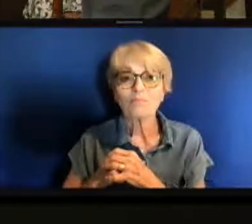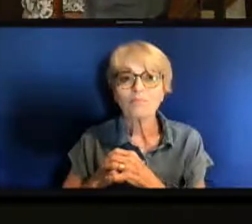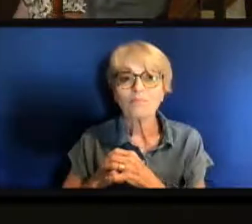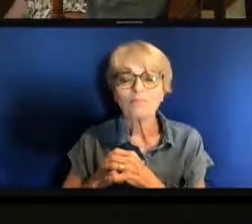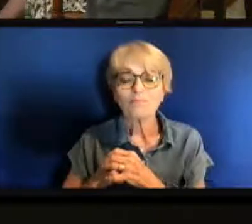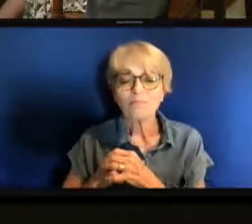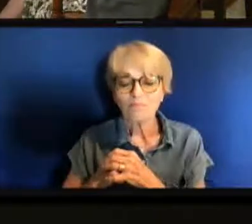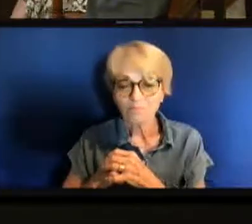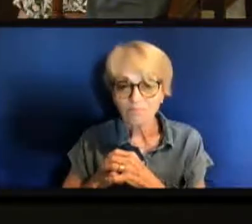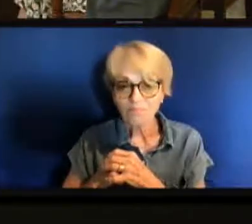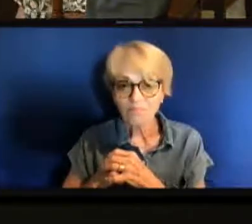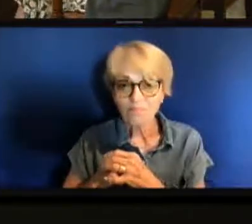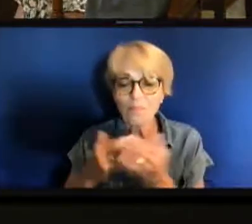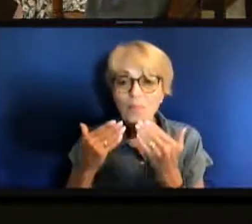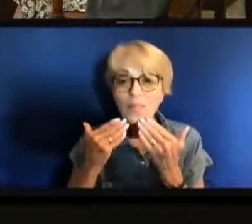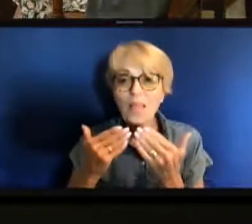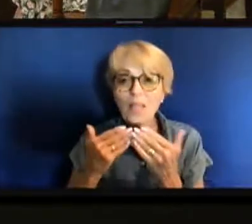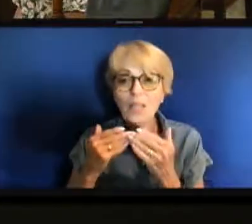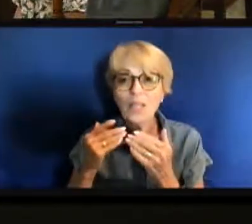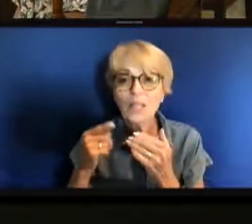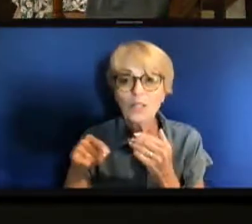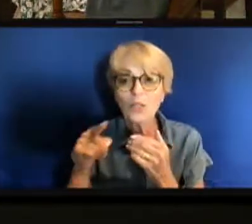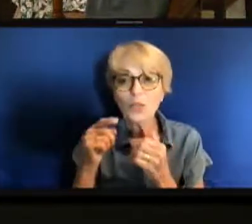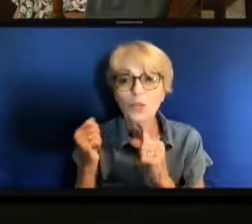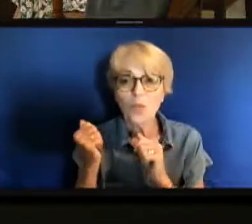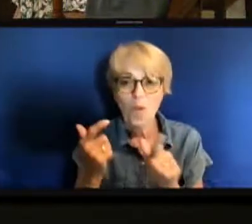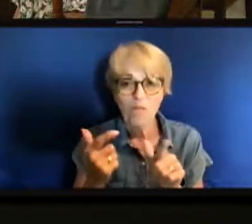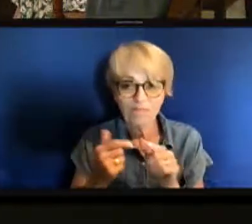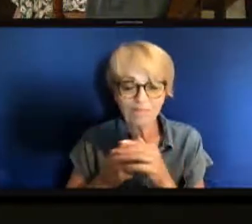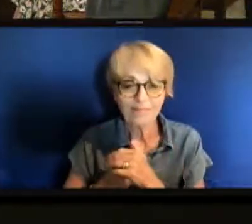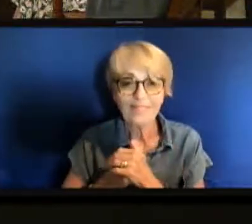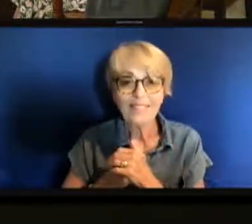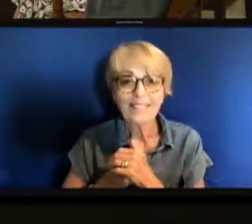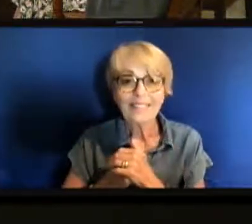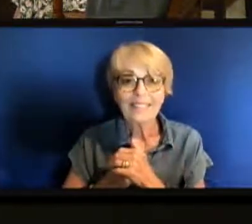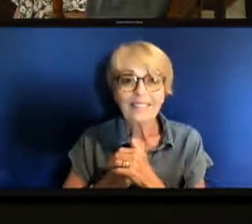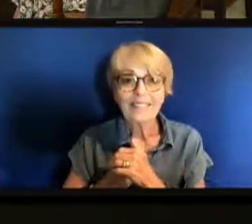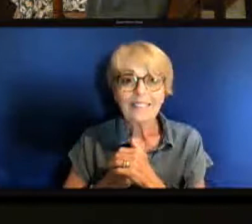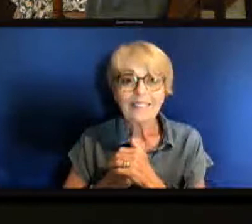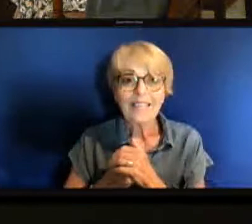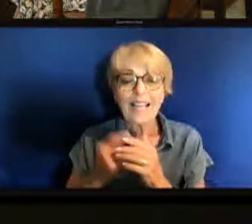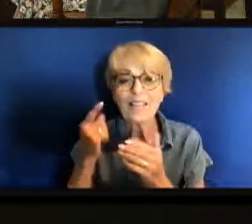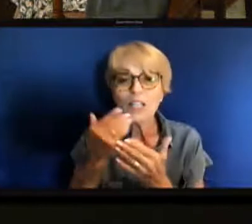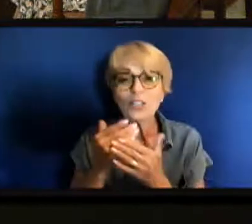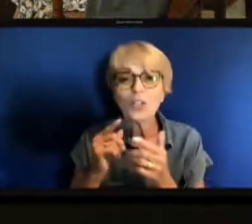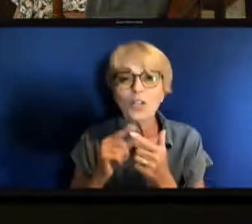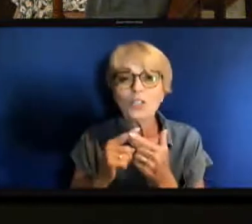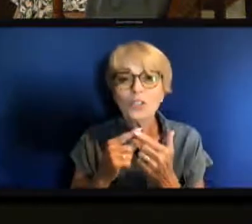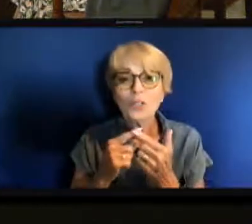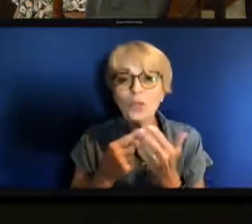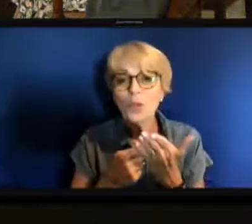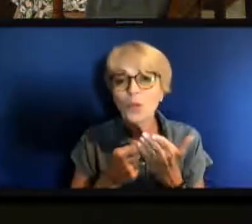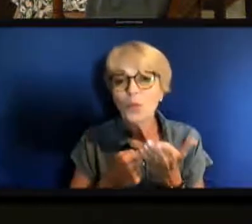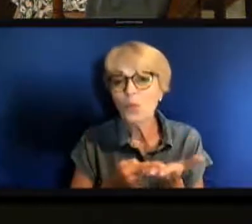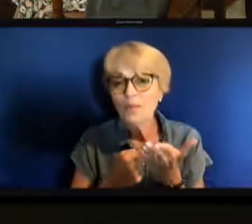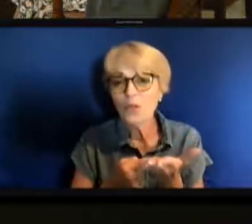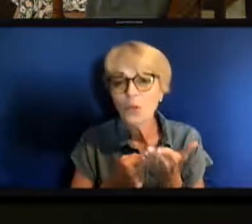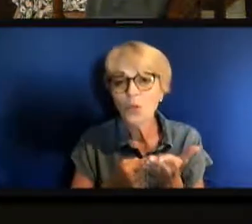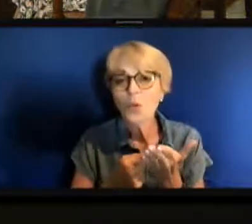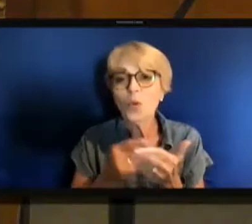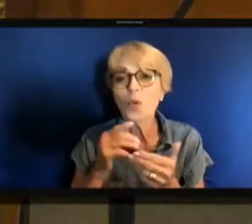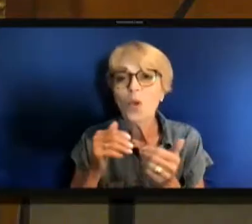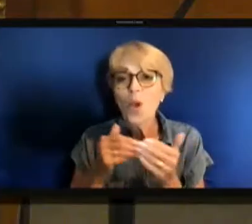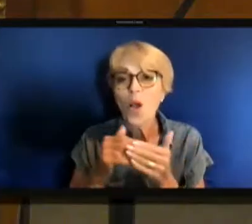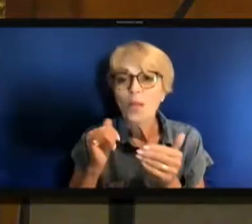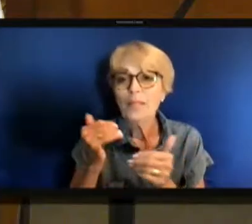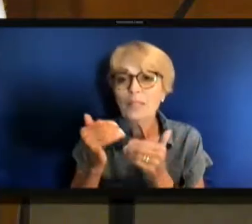all. I think good to have just a review of all of these processes for the public record.